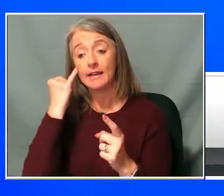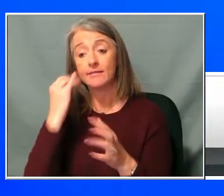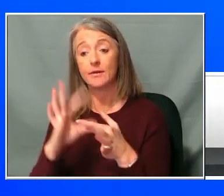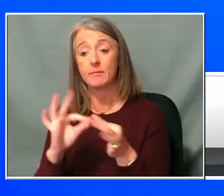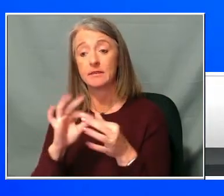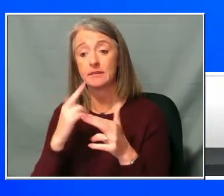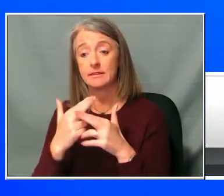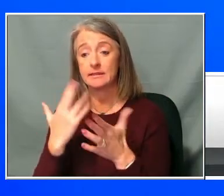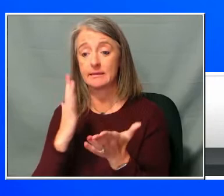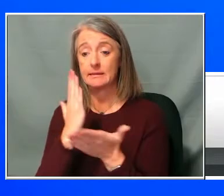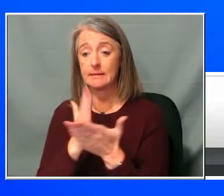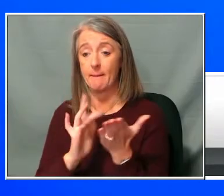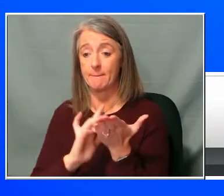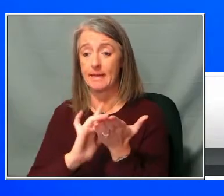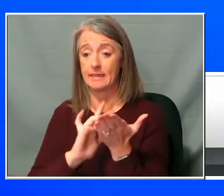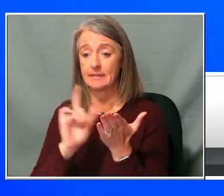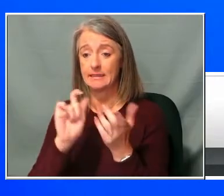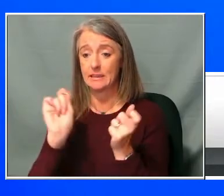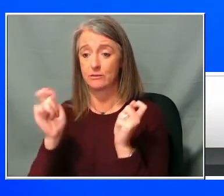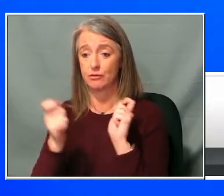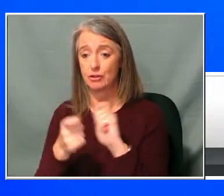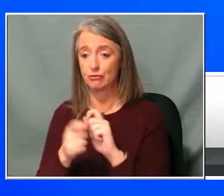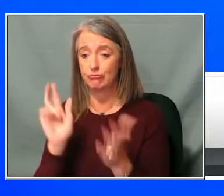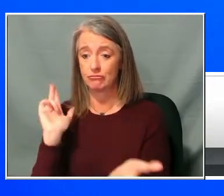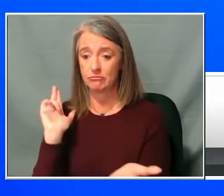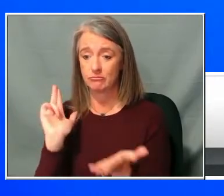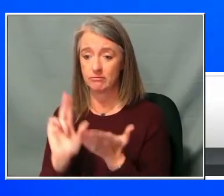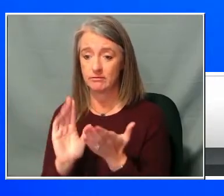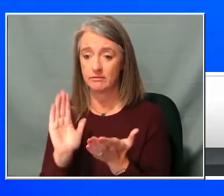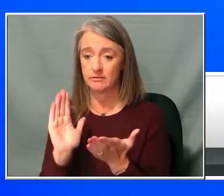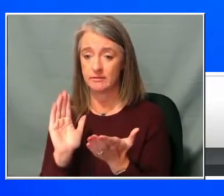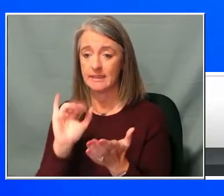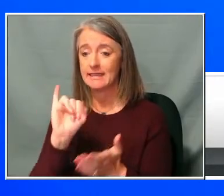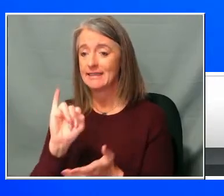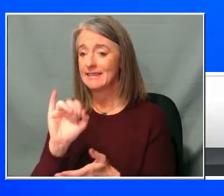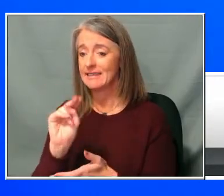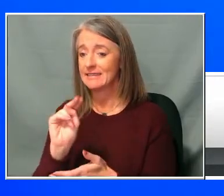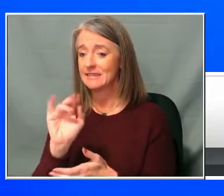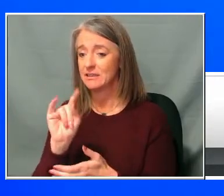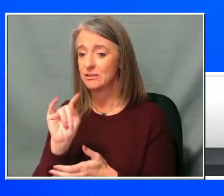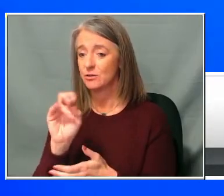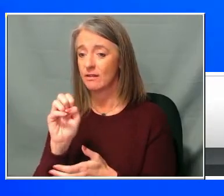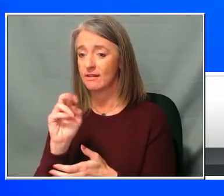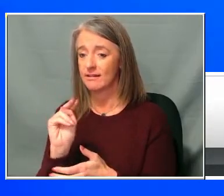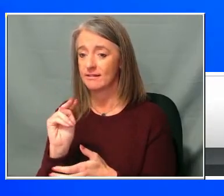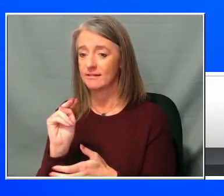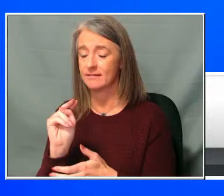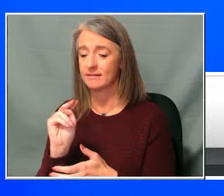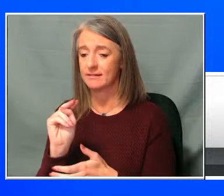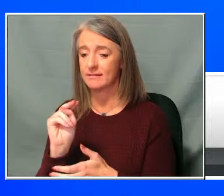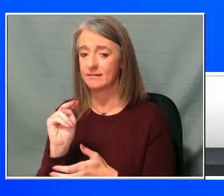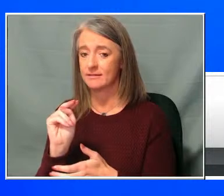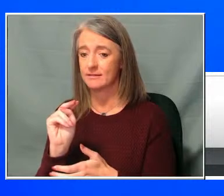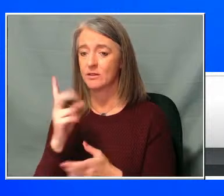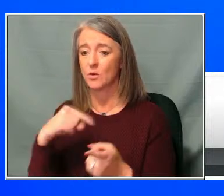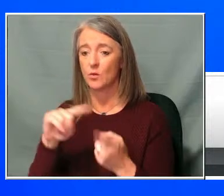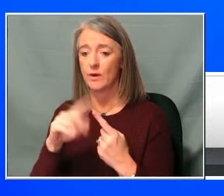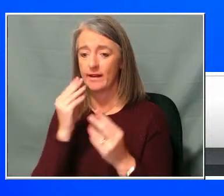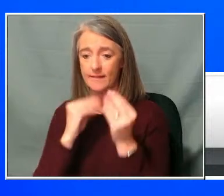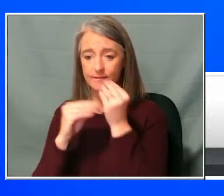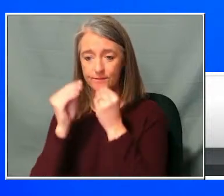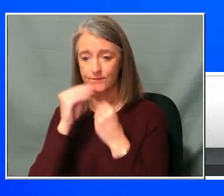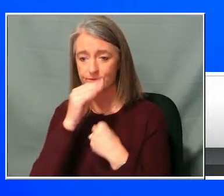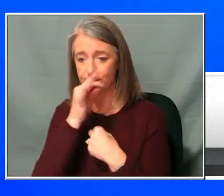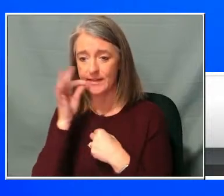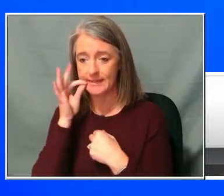medications do need to be reduced, especially insulin, oftentimes basal insulin when we're fasting and mealtime insulin when we're